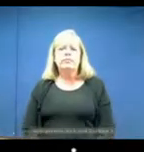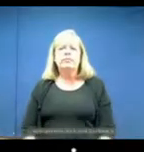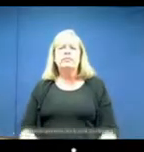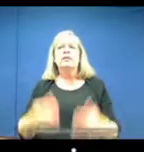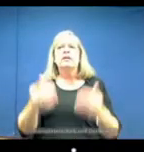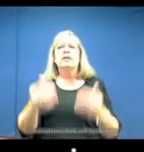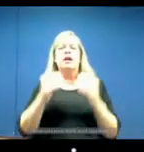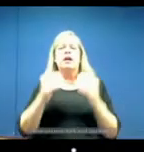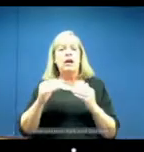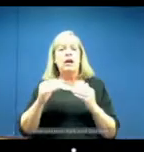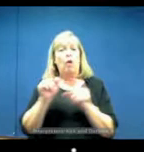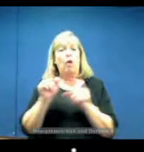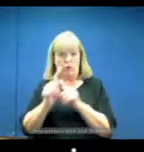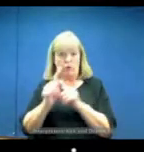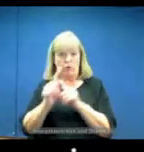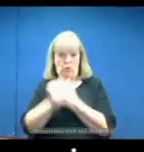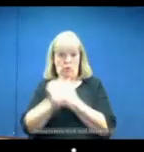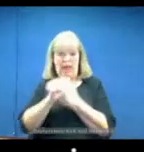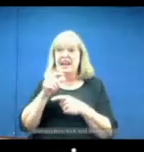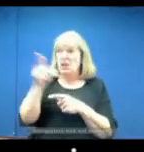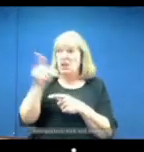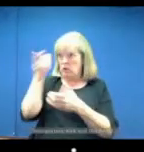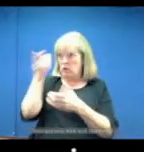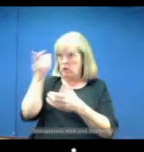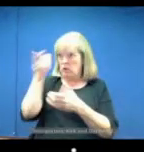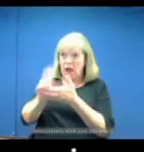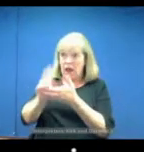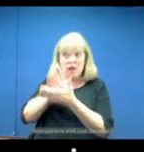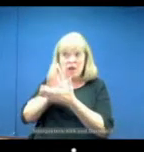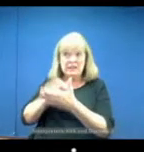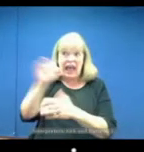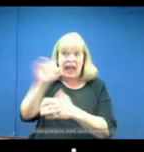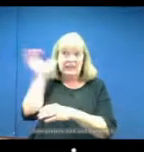Harming children as a punishment to the spouse or partner.